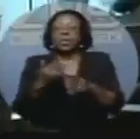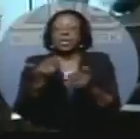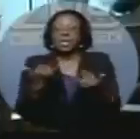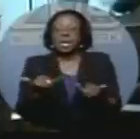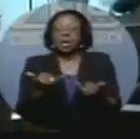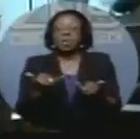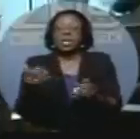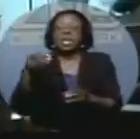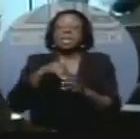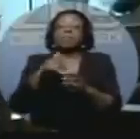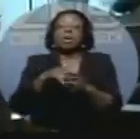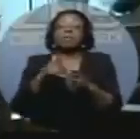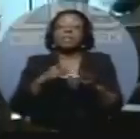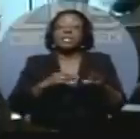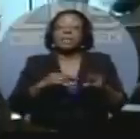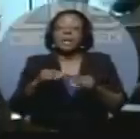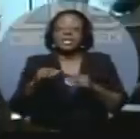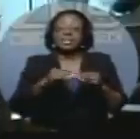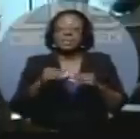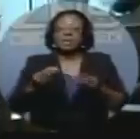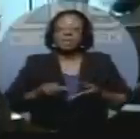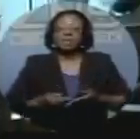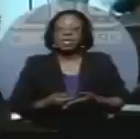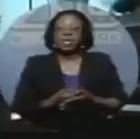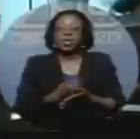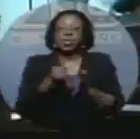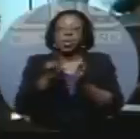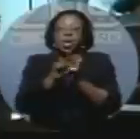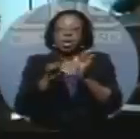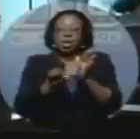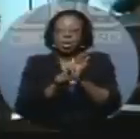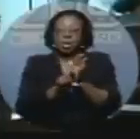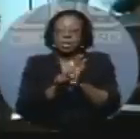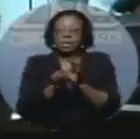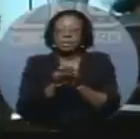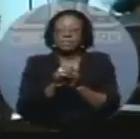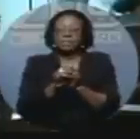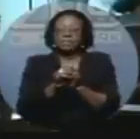new Management Act, customs regulation, and a revised tariff act.